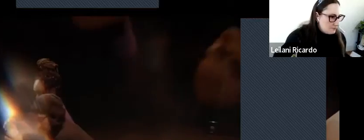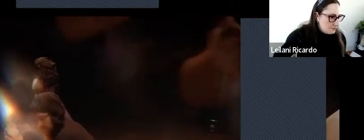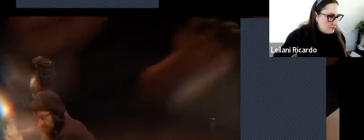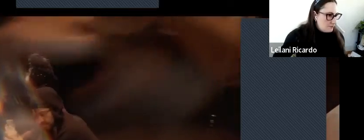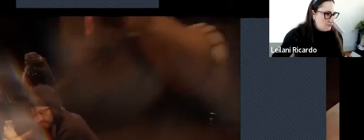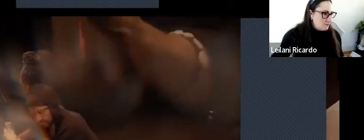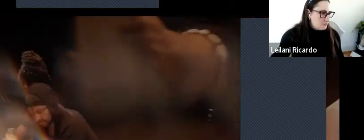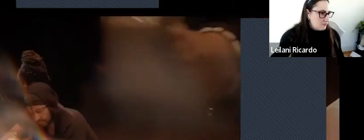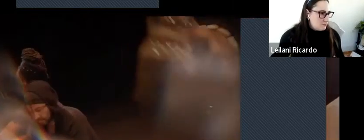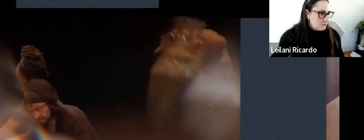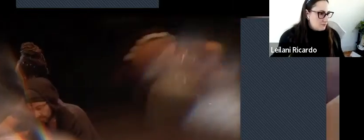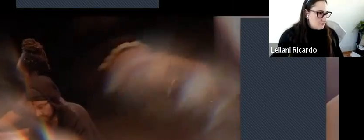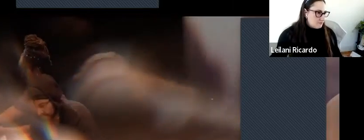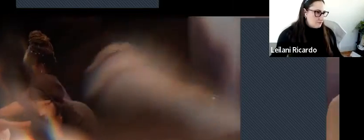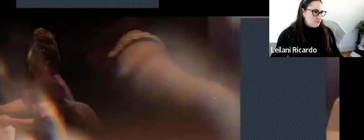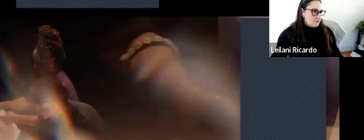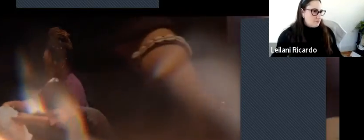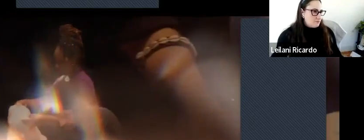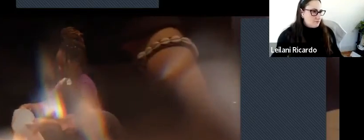strength of